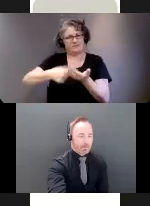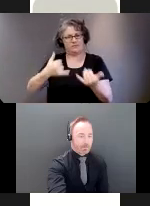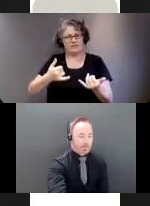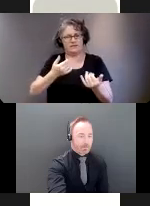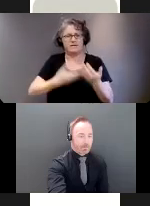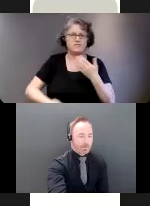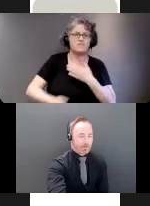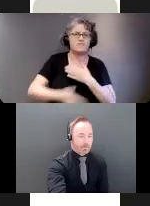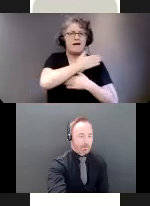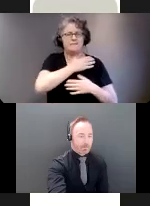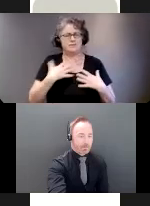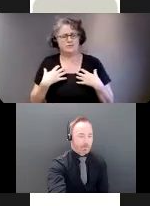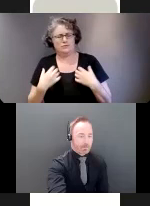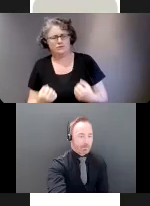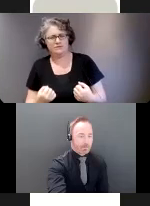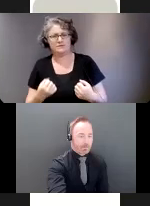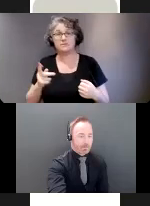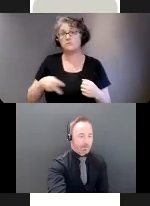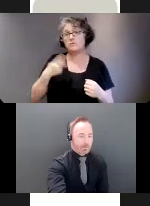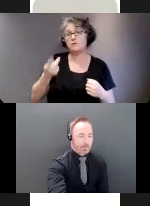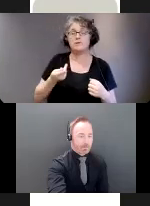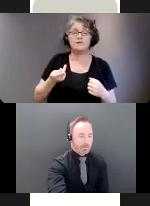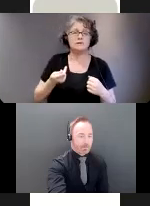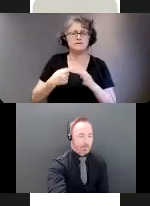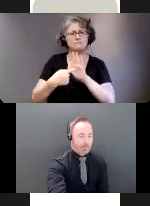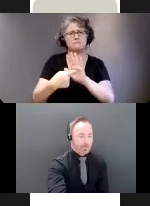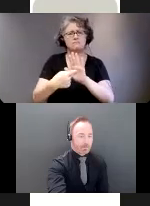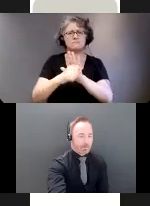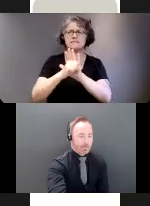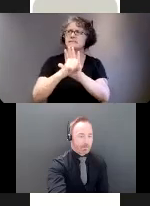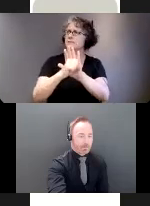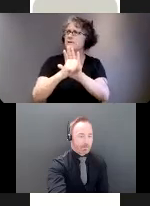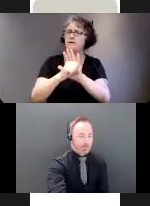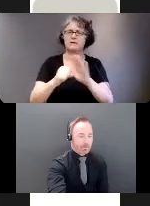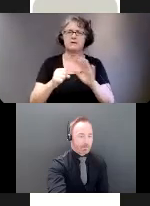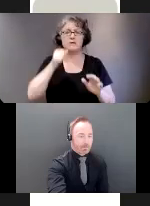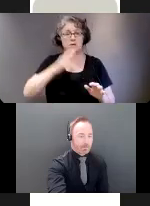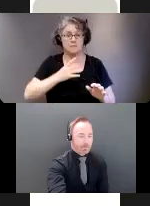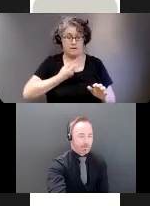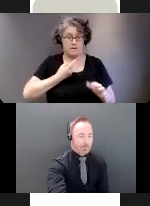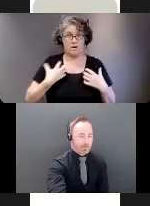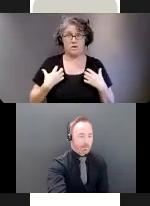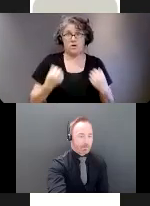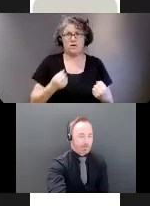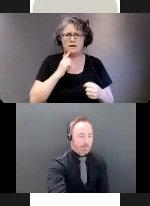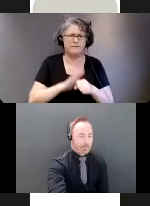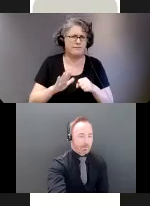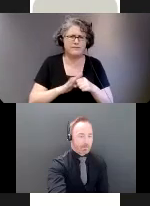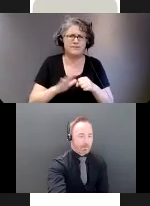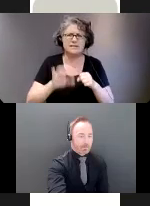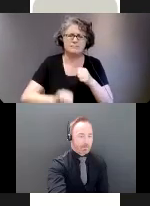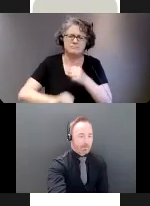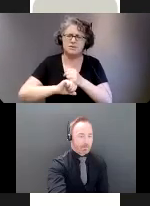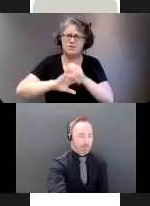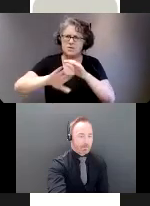we use that purple scarf to symbolize that the courage of a woman alone is not enough. It really takes the support of an